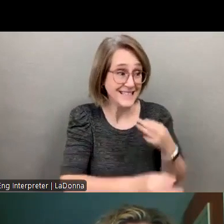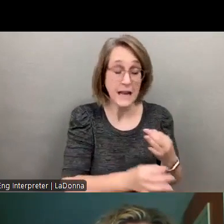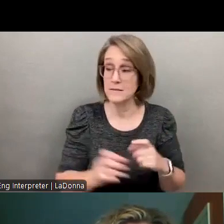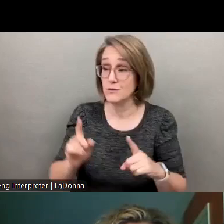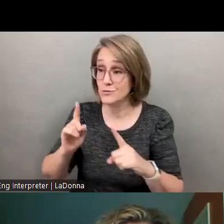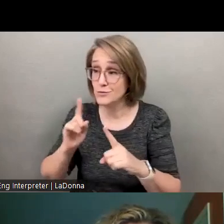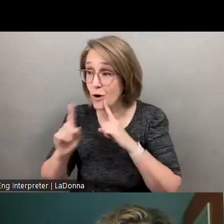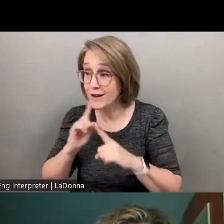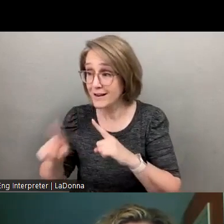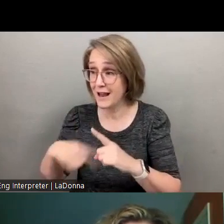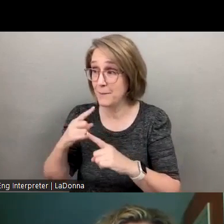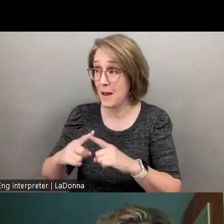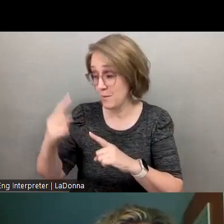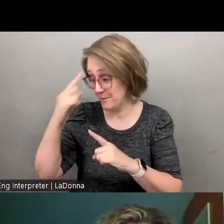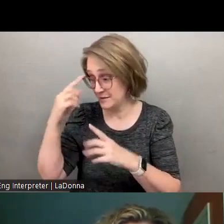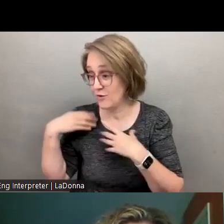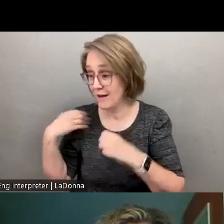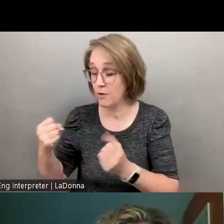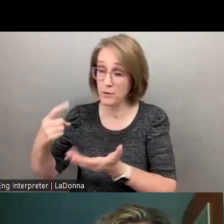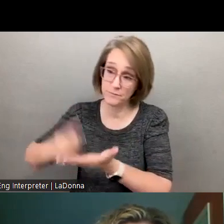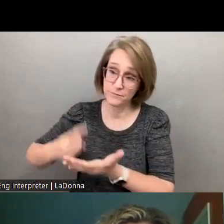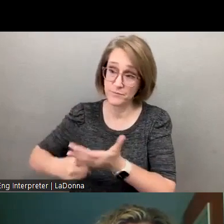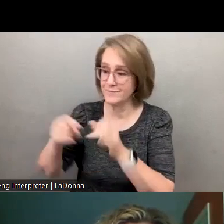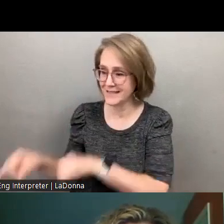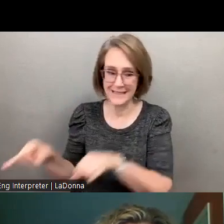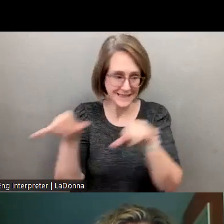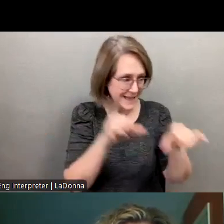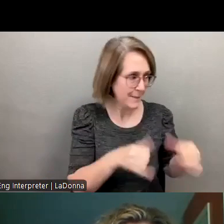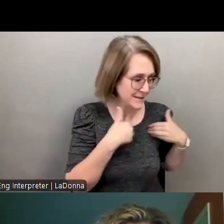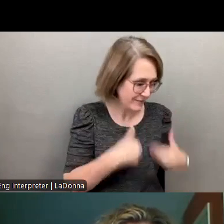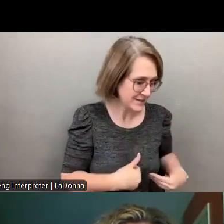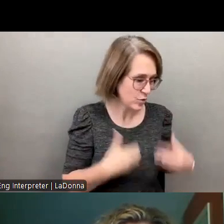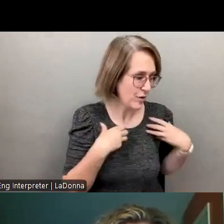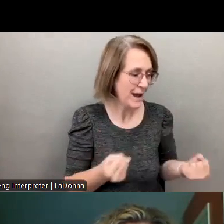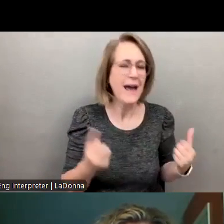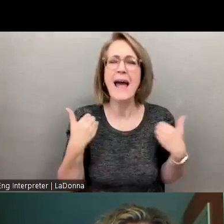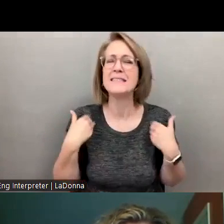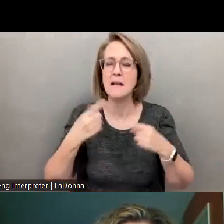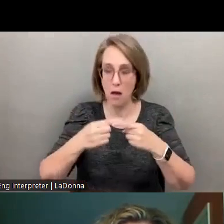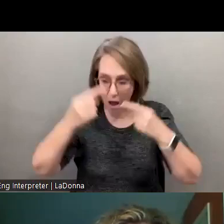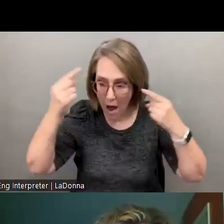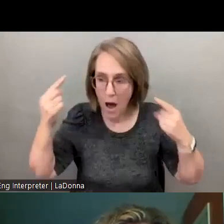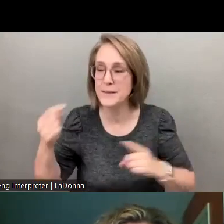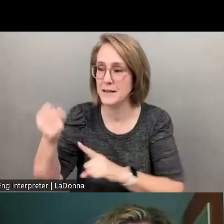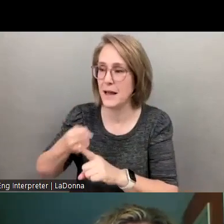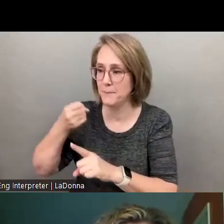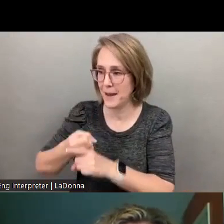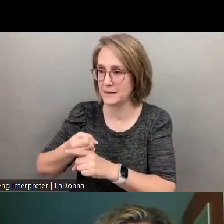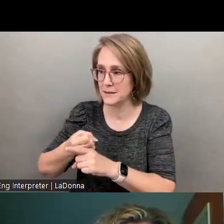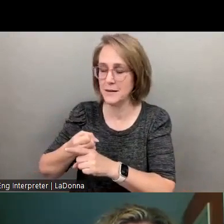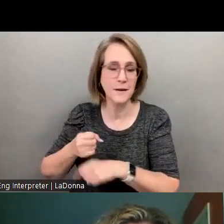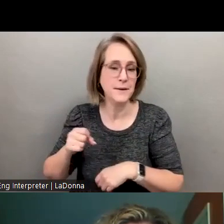health, destigmatizing it, making it as normal as physical health has exactly the opposite effect. It has a protective